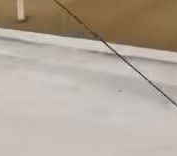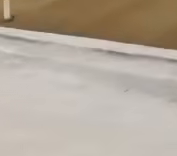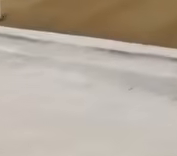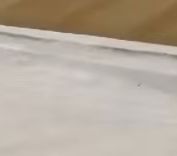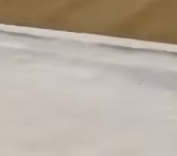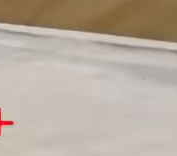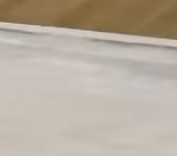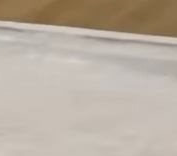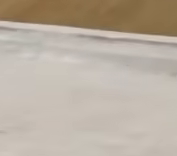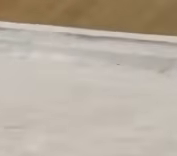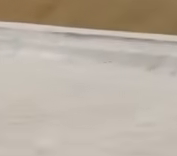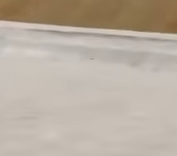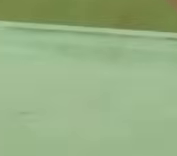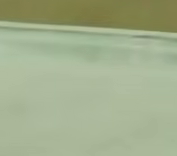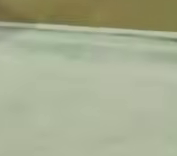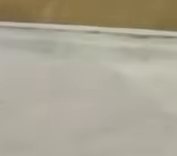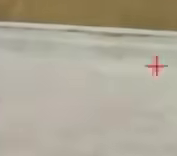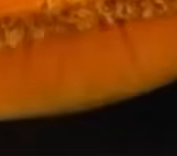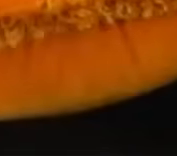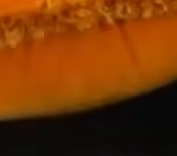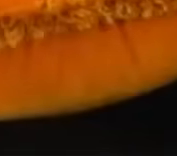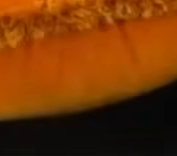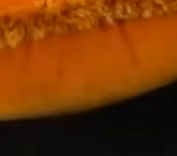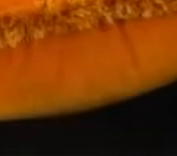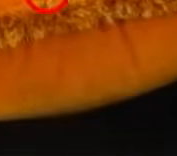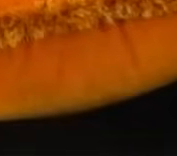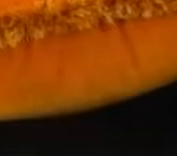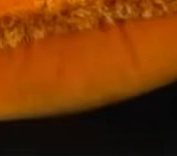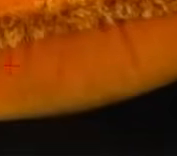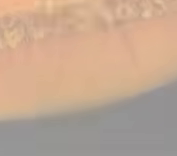Y254, the leading youth TV station in Kenya.